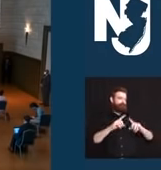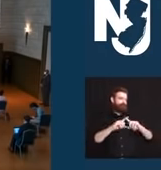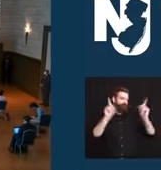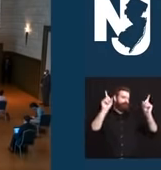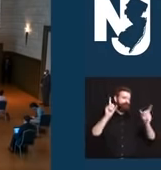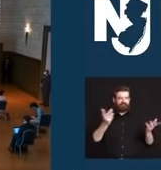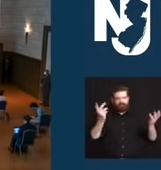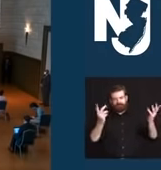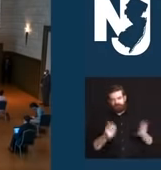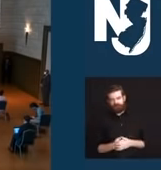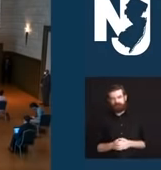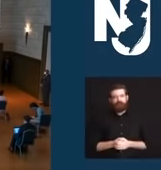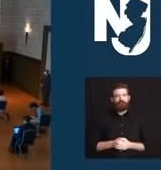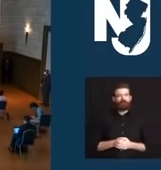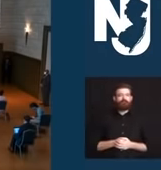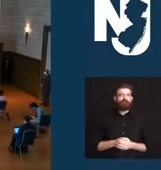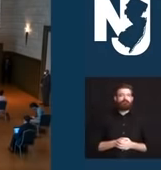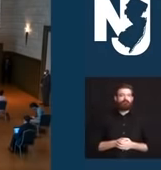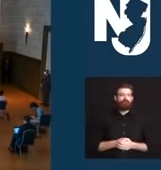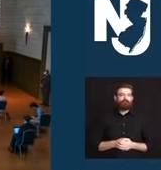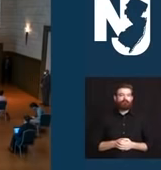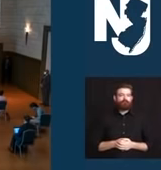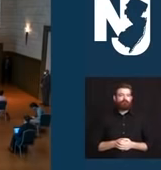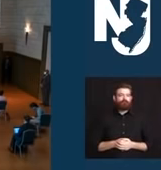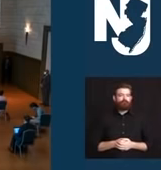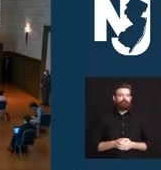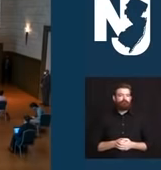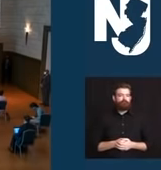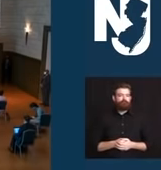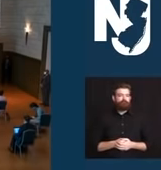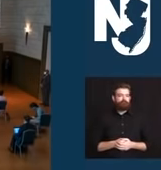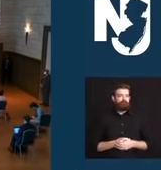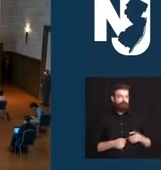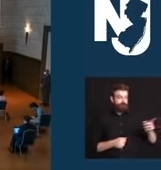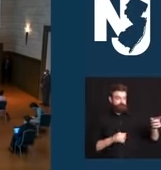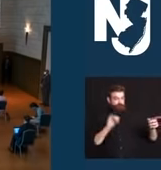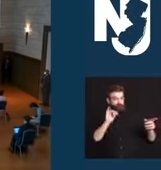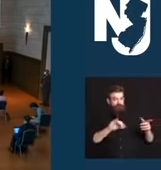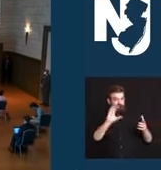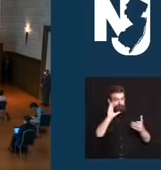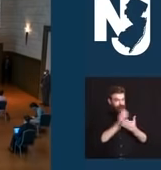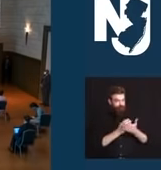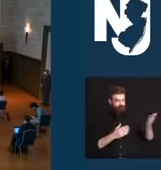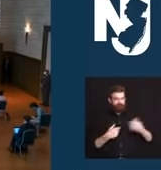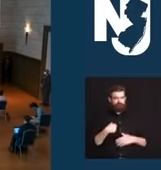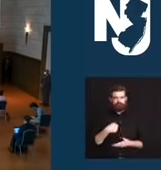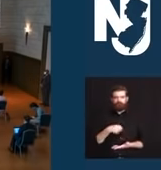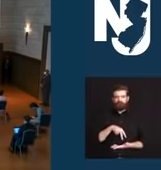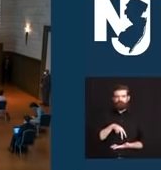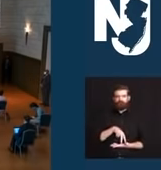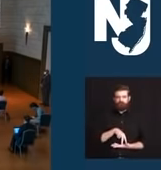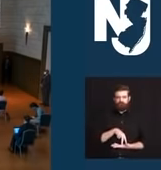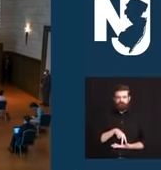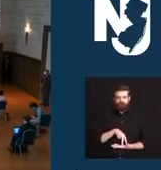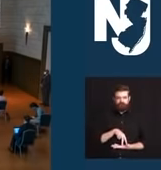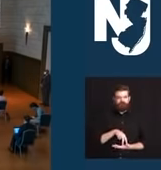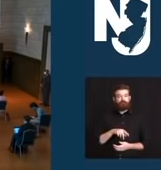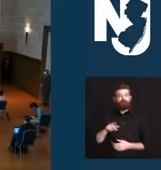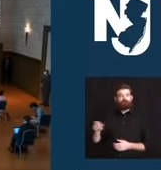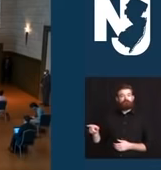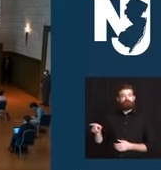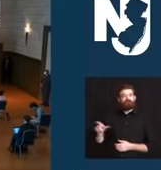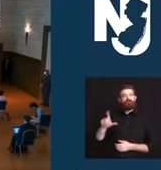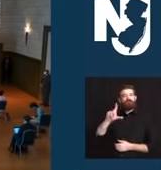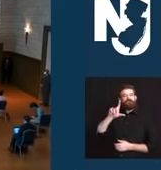yesterday, and this photo is emblematic of that, I was proud to stand right here with Lieutenant Governor Sheila Oliver, Senate President Steve